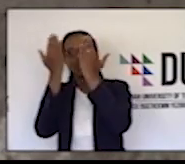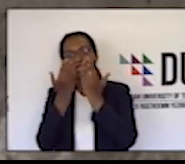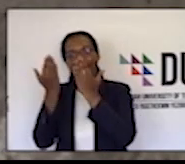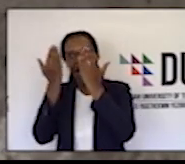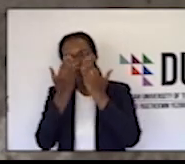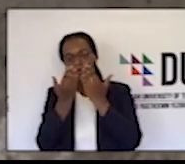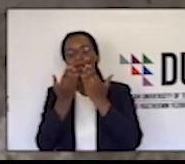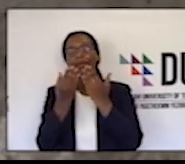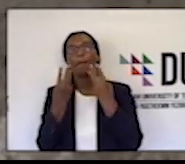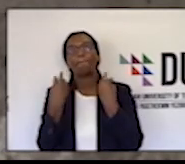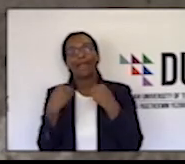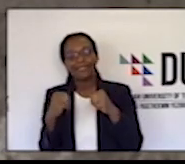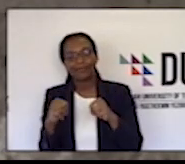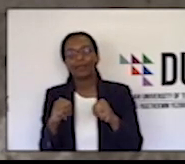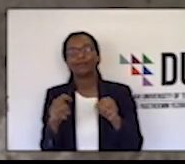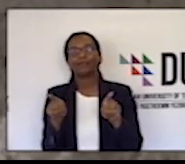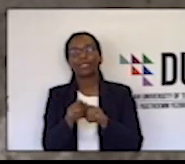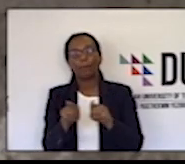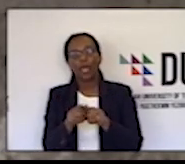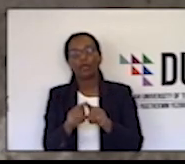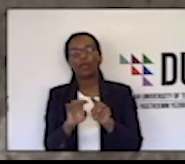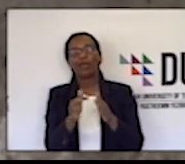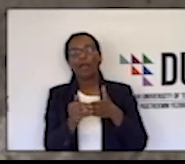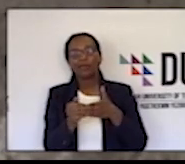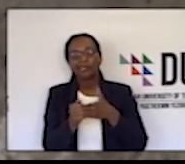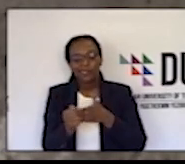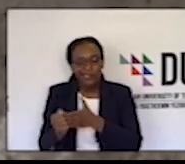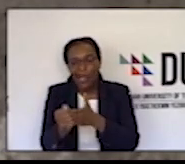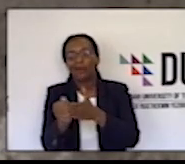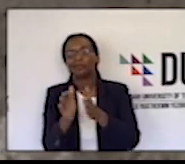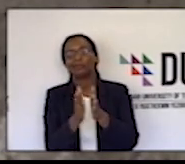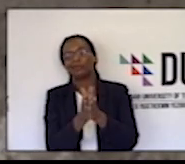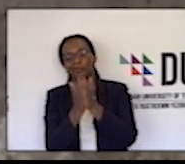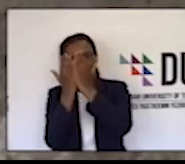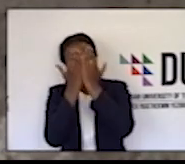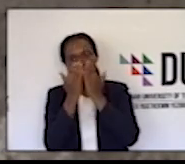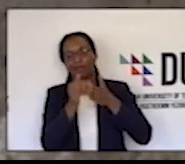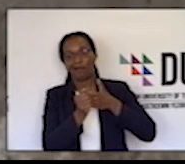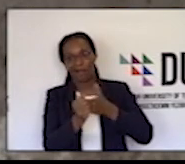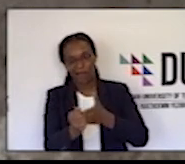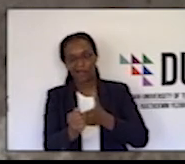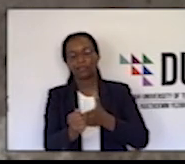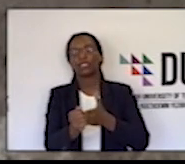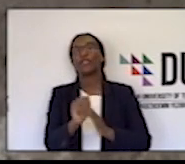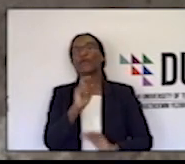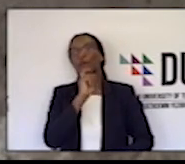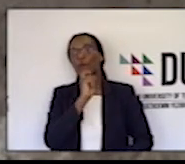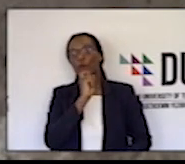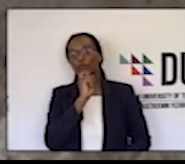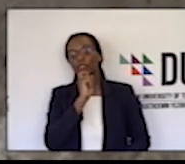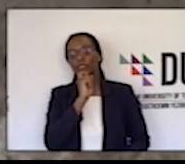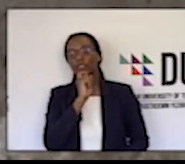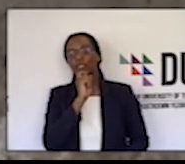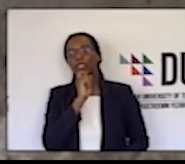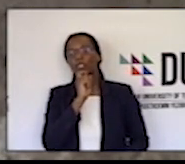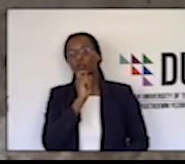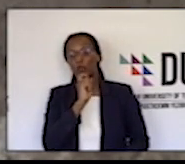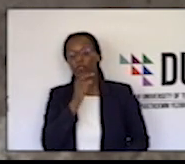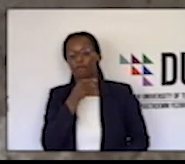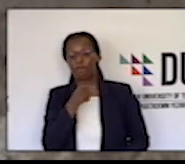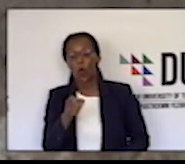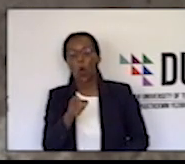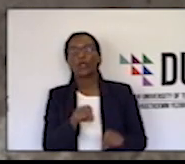study guides, your notes, and you are also going to use it to conduct your